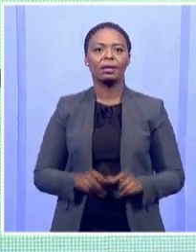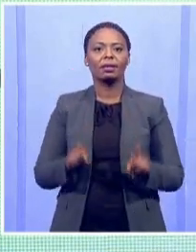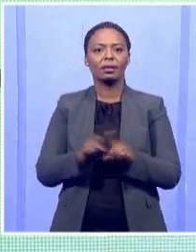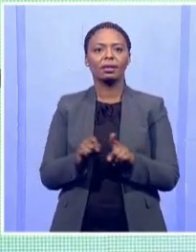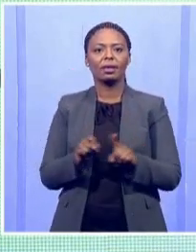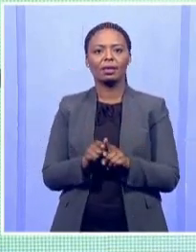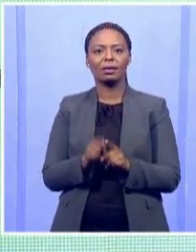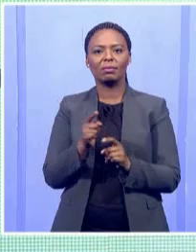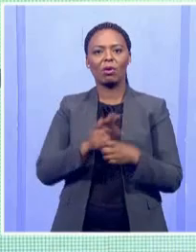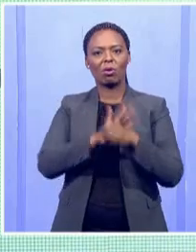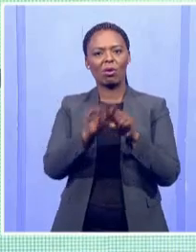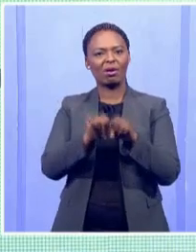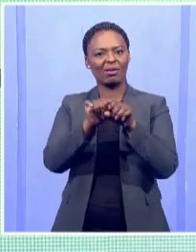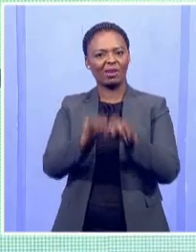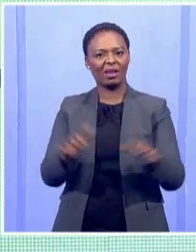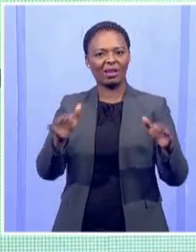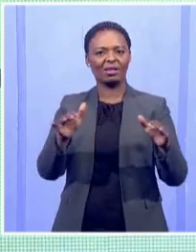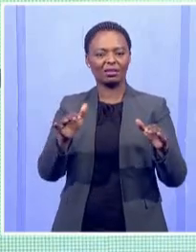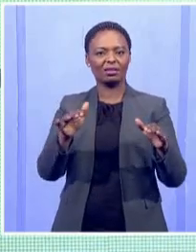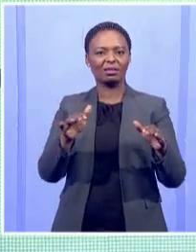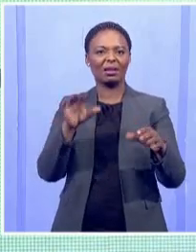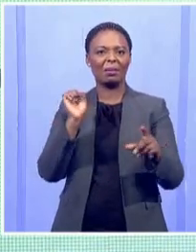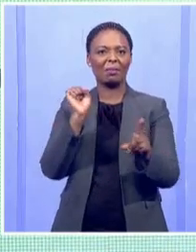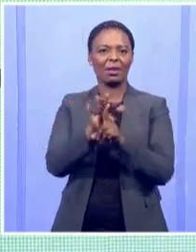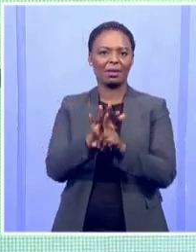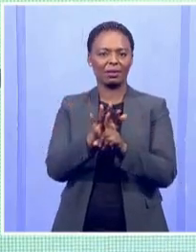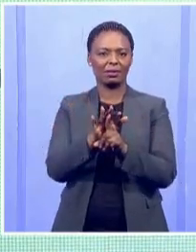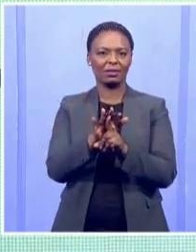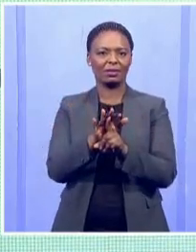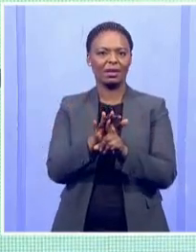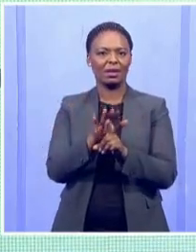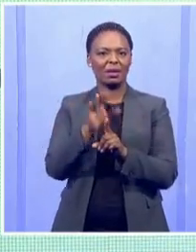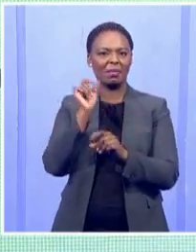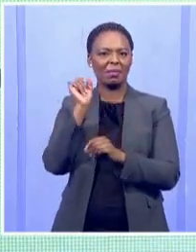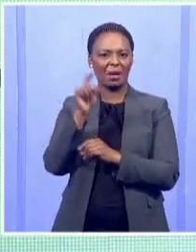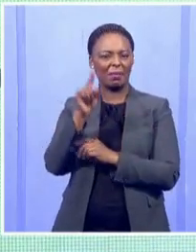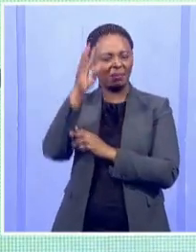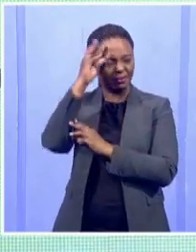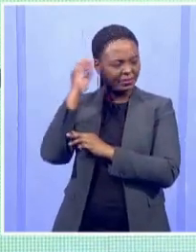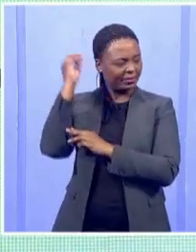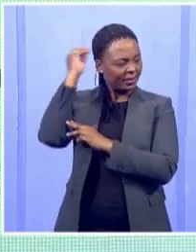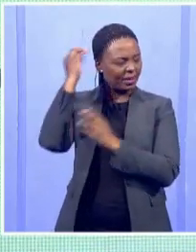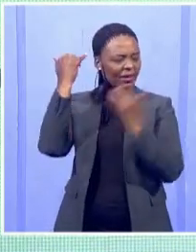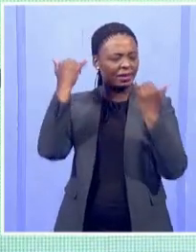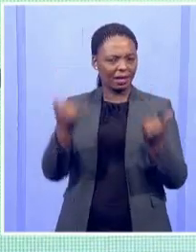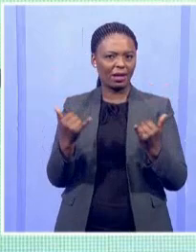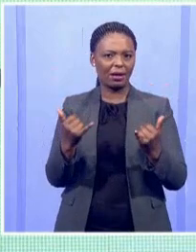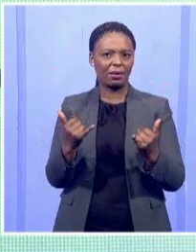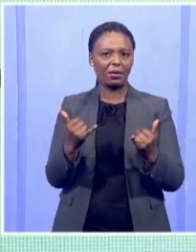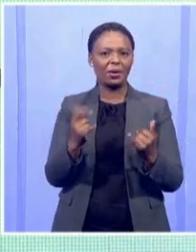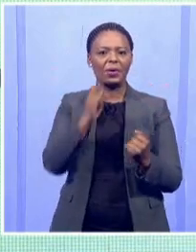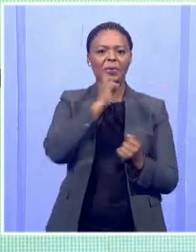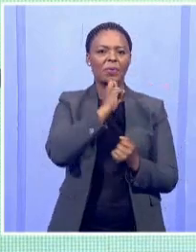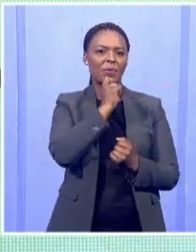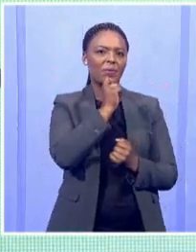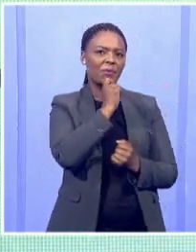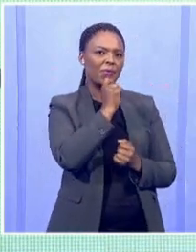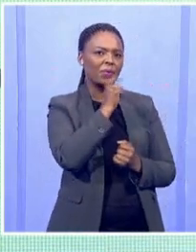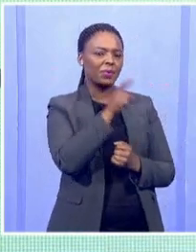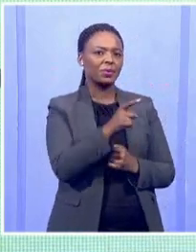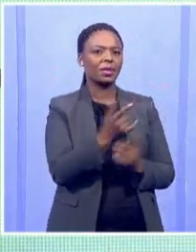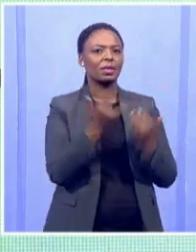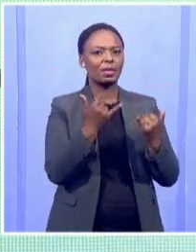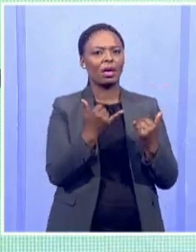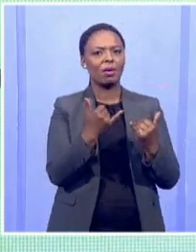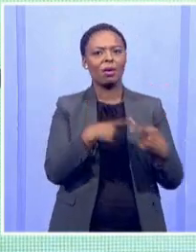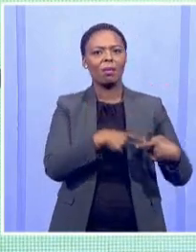the COVID-19 pandemic. We have been able to make use of the proliferation of mobile